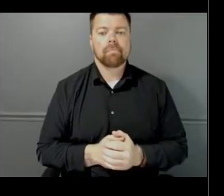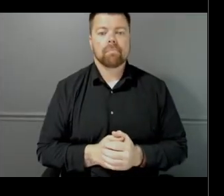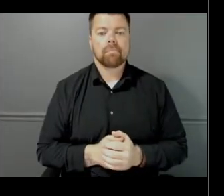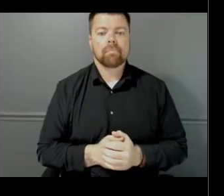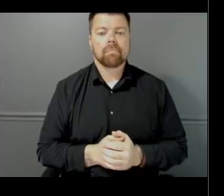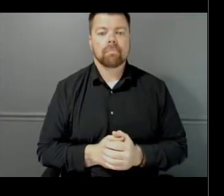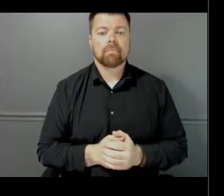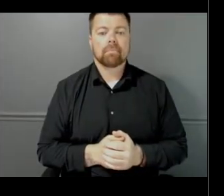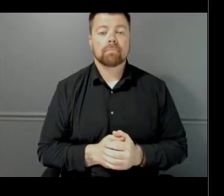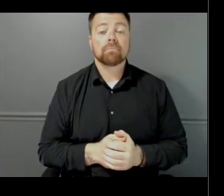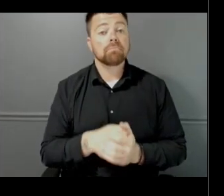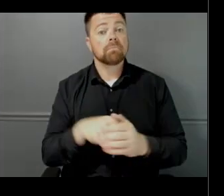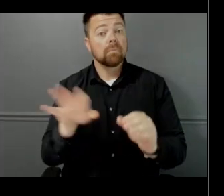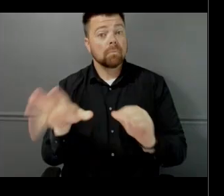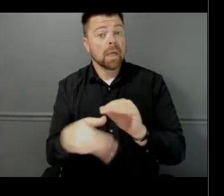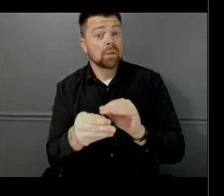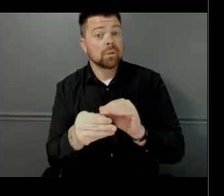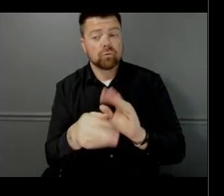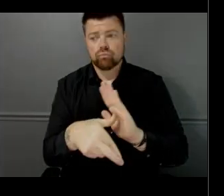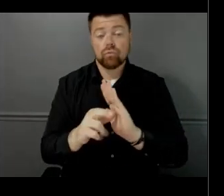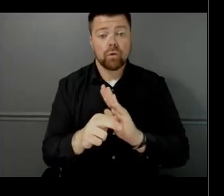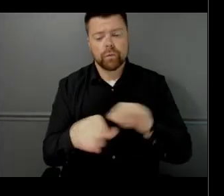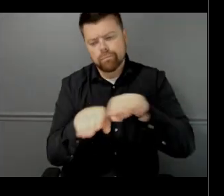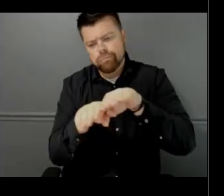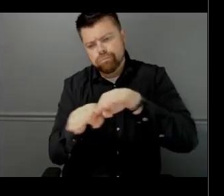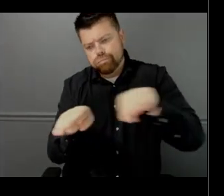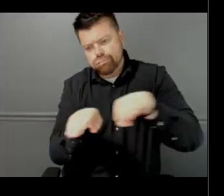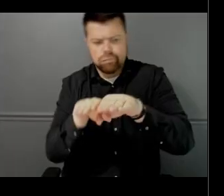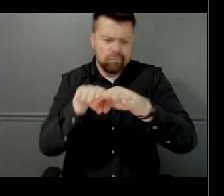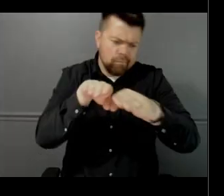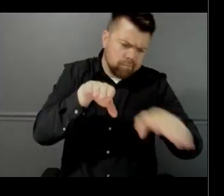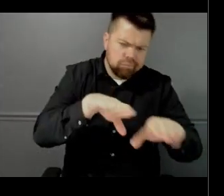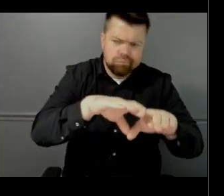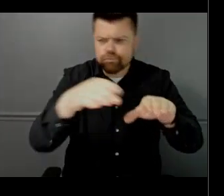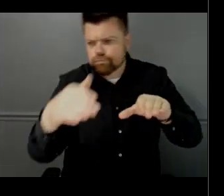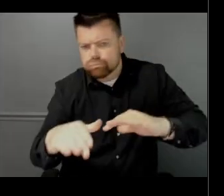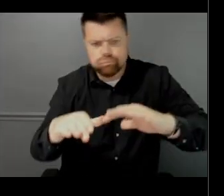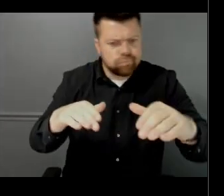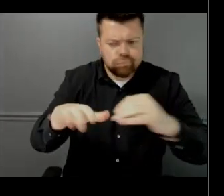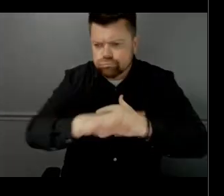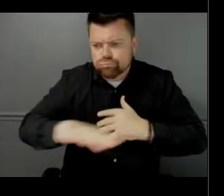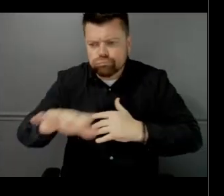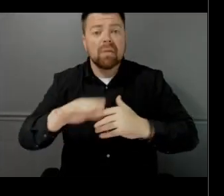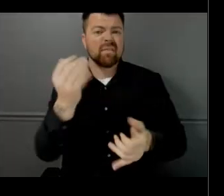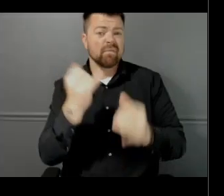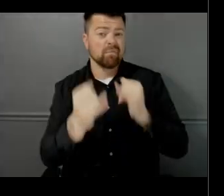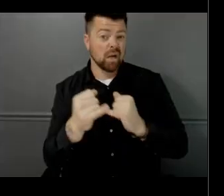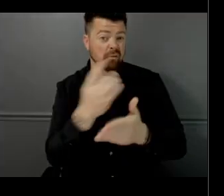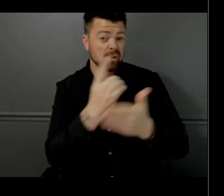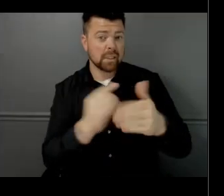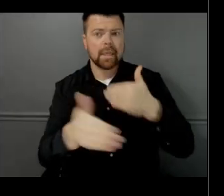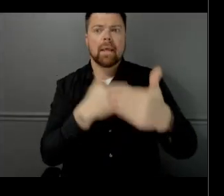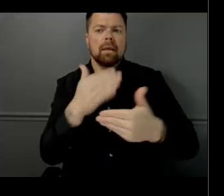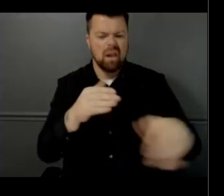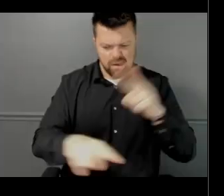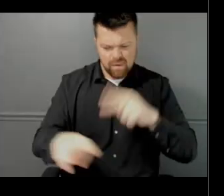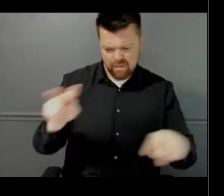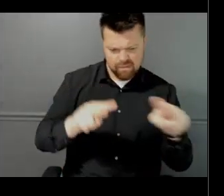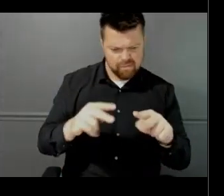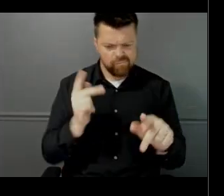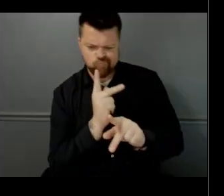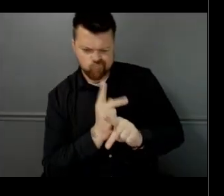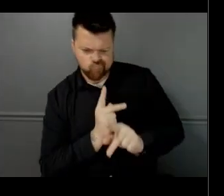An additional review of the grade differences of the final design is then calculated at